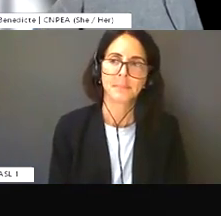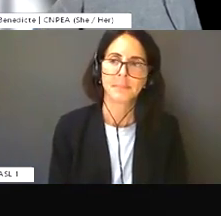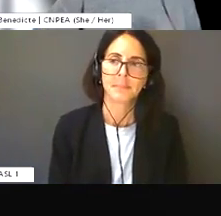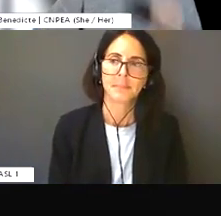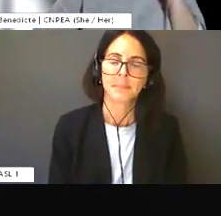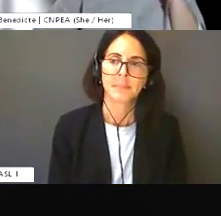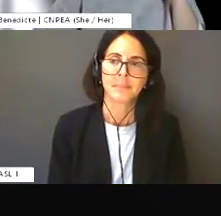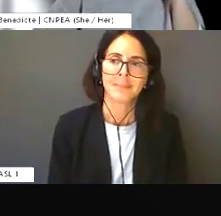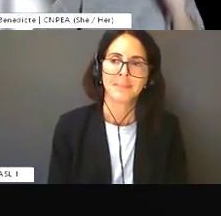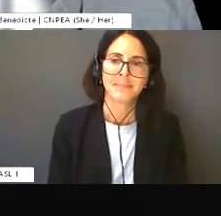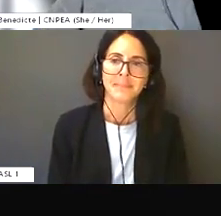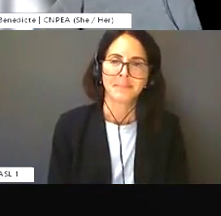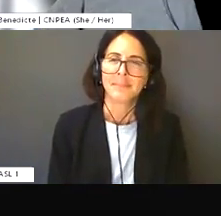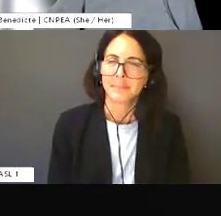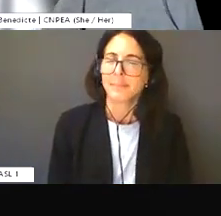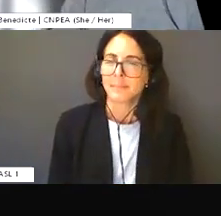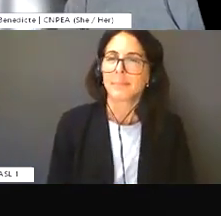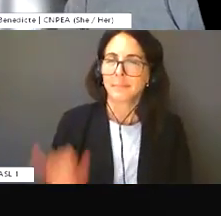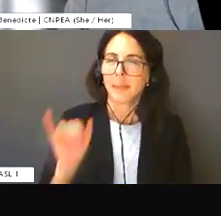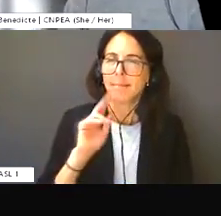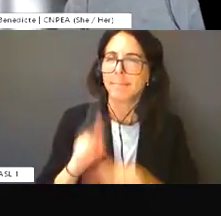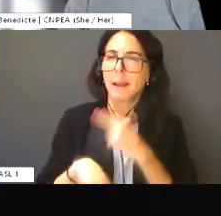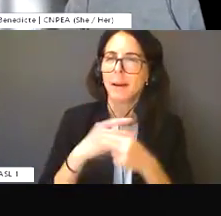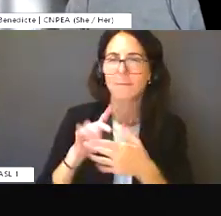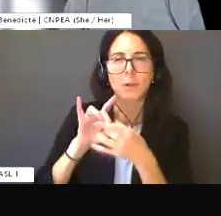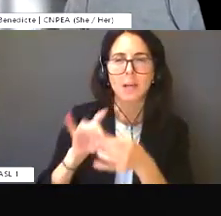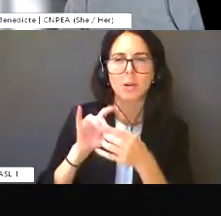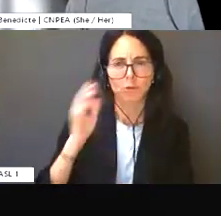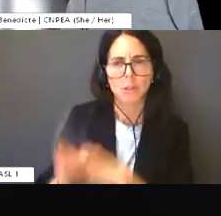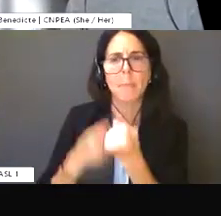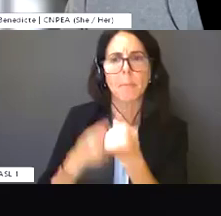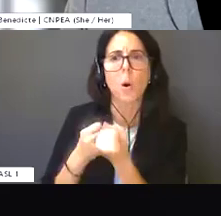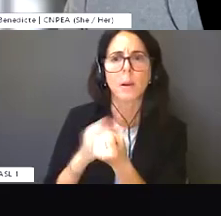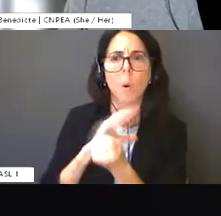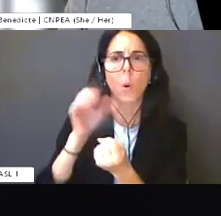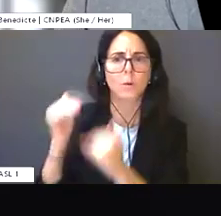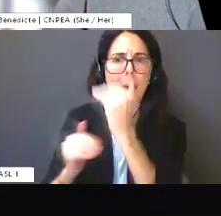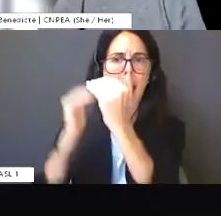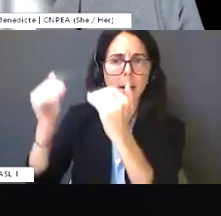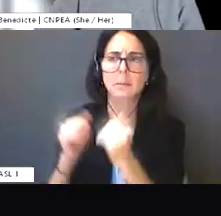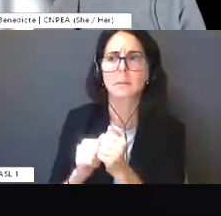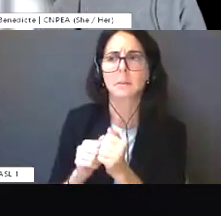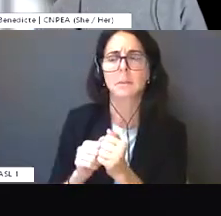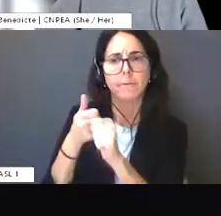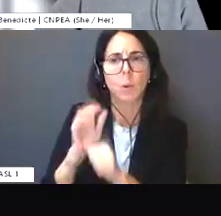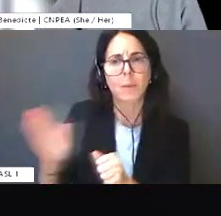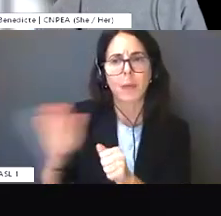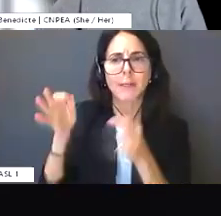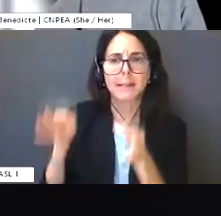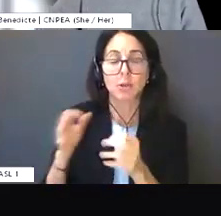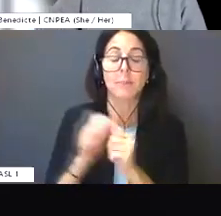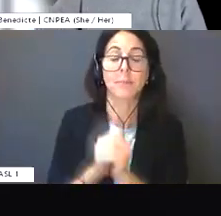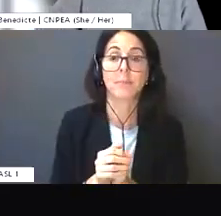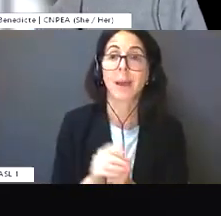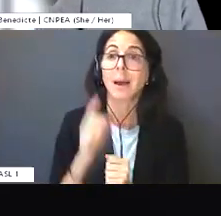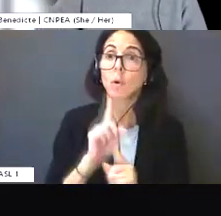so having those kinds of relationships, that you're supporting older adults to make the kinds of decisions they want. And in terms of reporting, a lot of